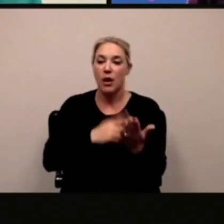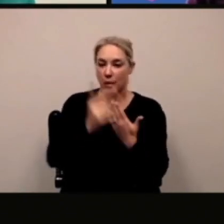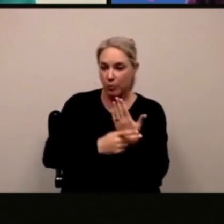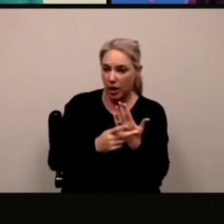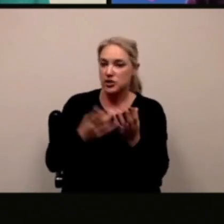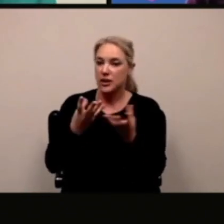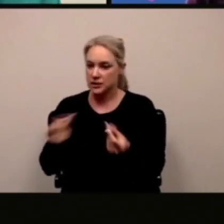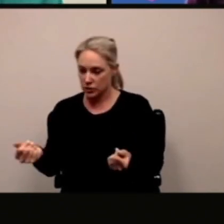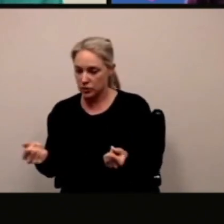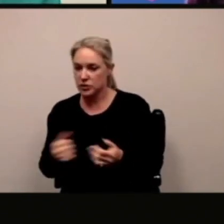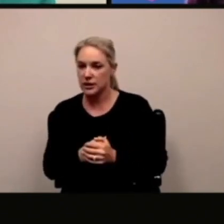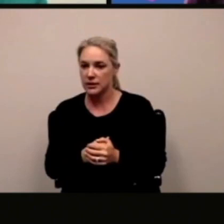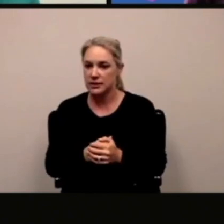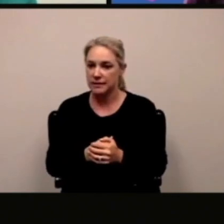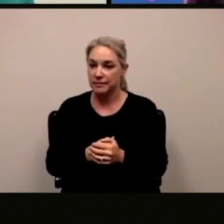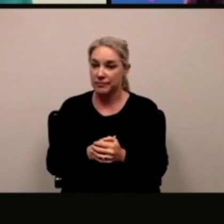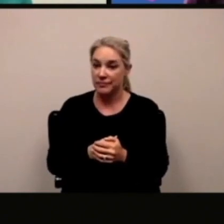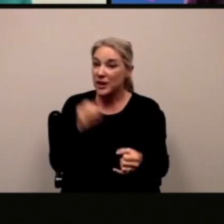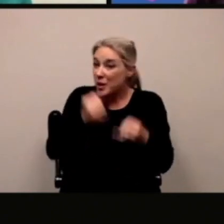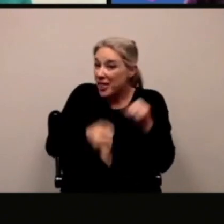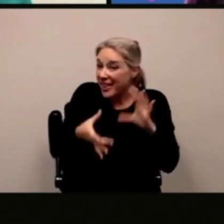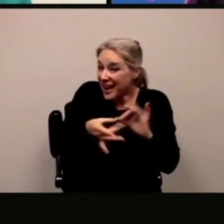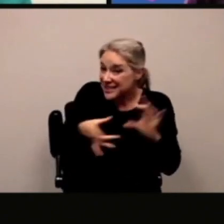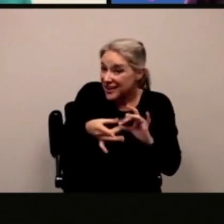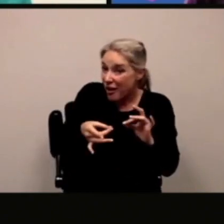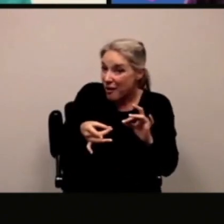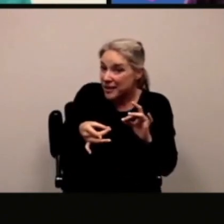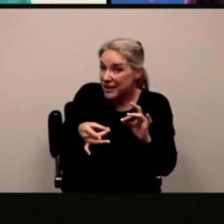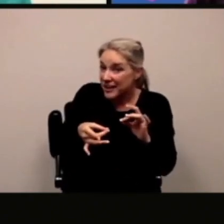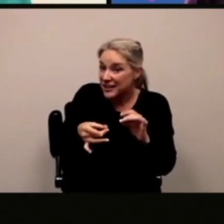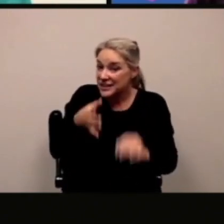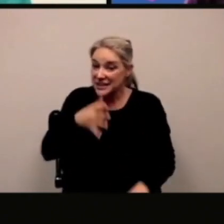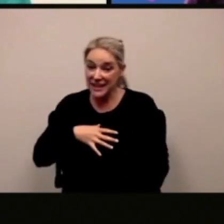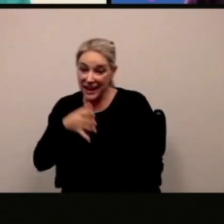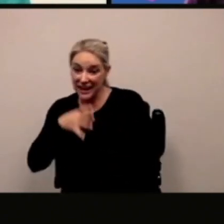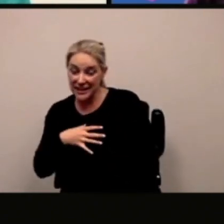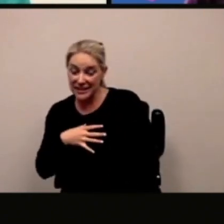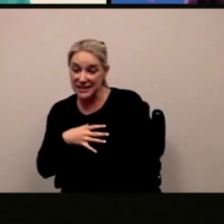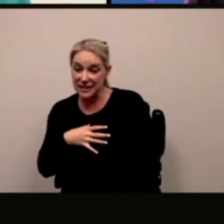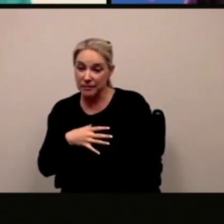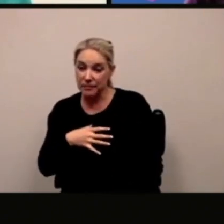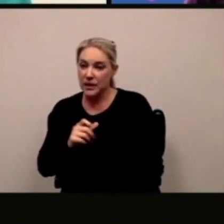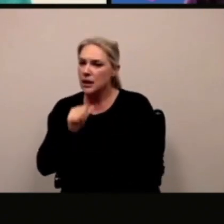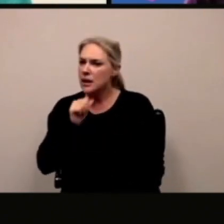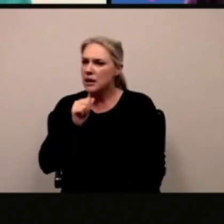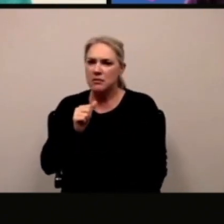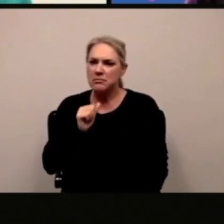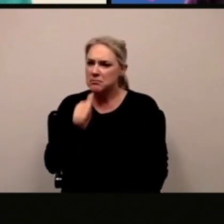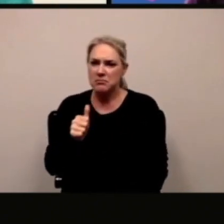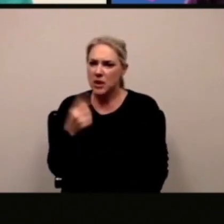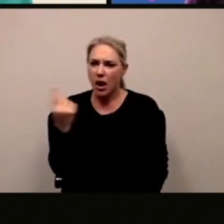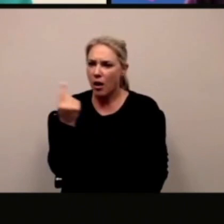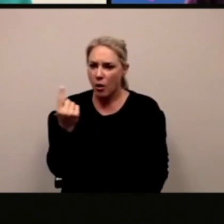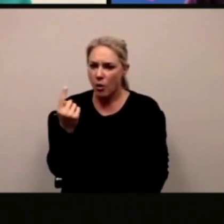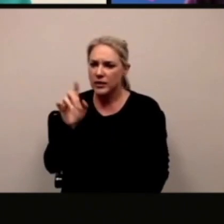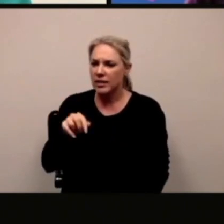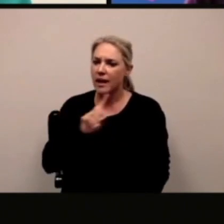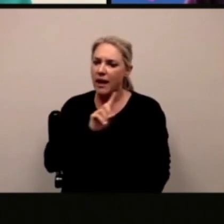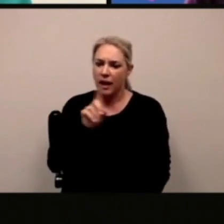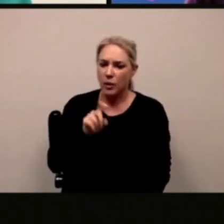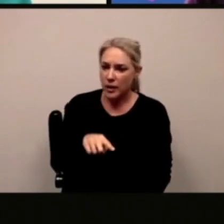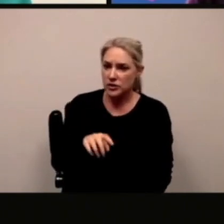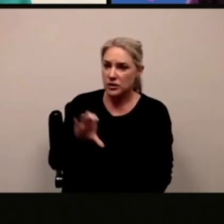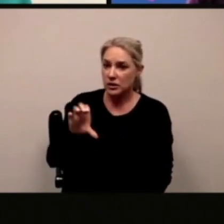Any last words that you want to leave the team with? You don't have to answer that particular question. You can just go ahead on some final words. Claudia,